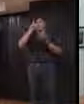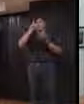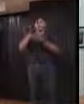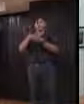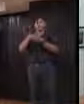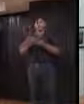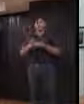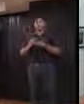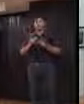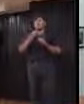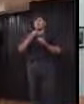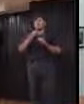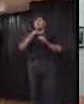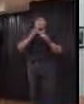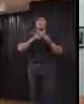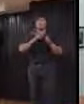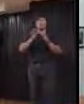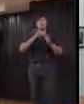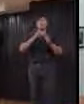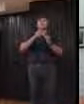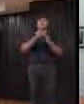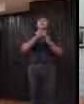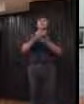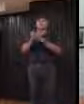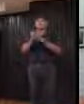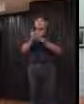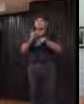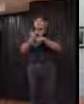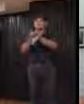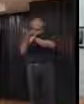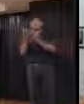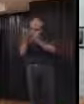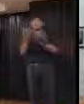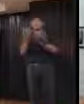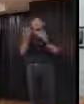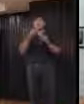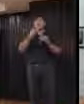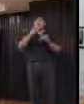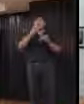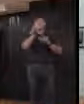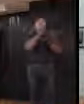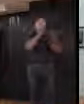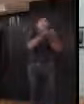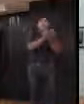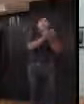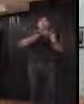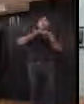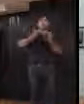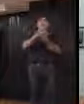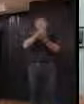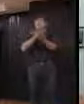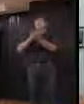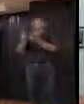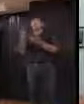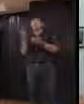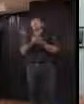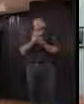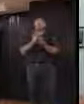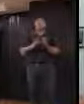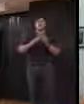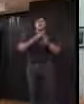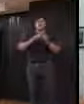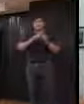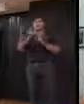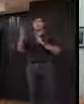a considerable delay between the filing of the petition and the ultimate disposal, then it does become difficult, if not impossible, to set the clock